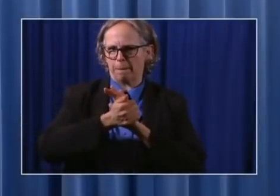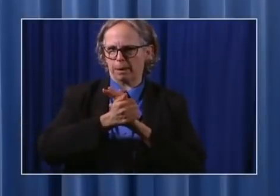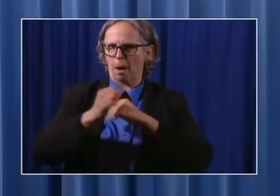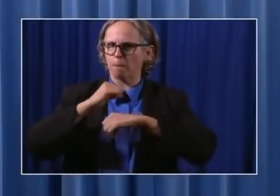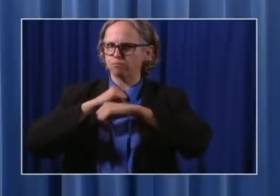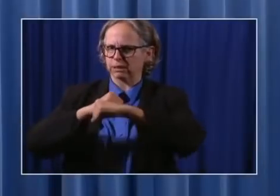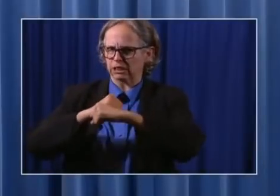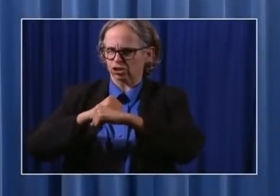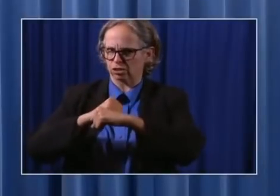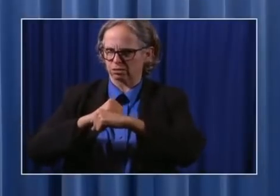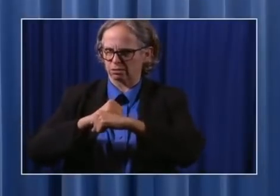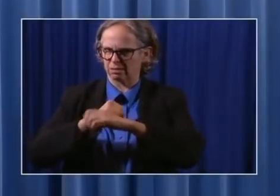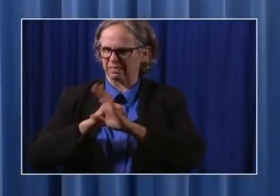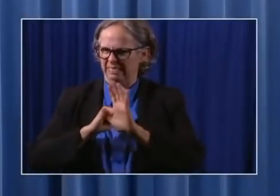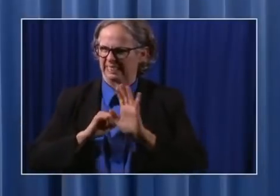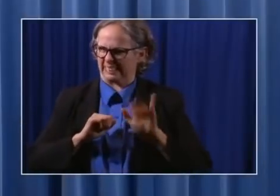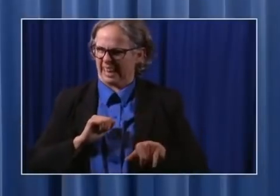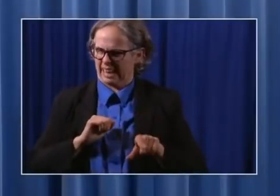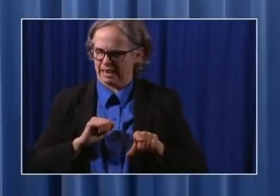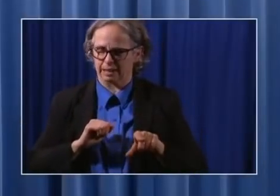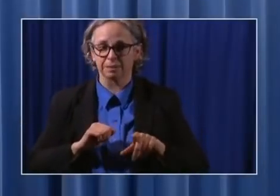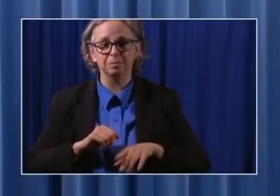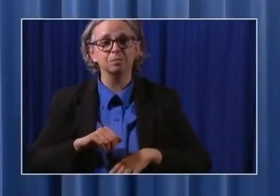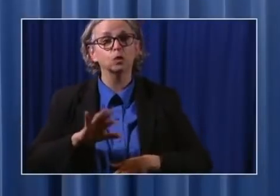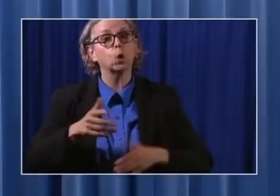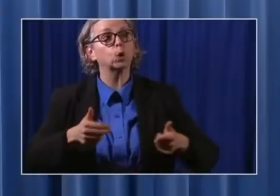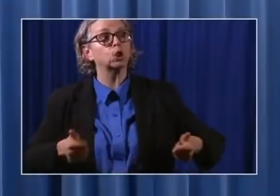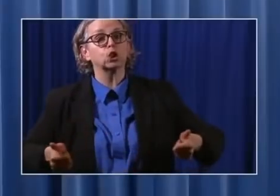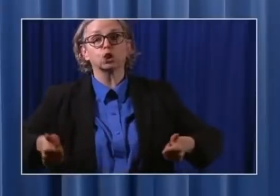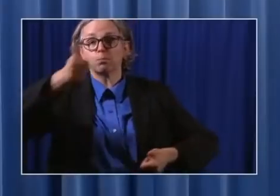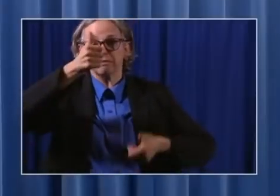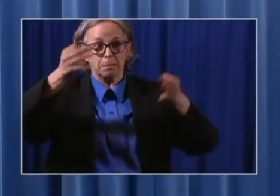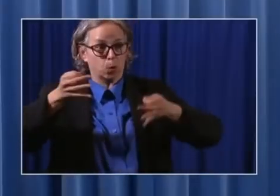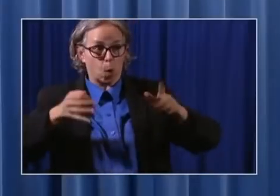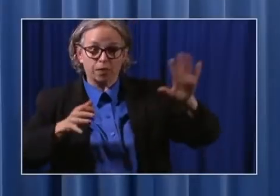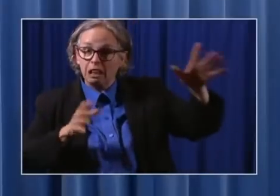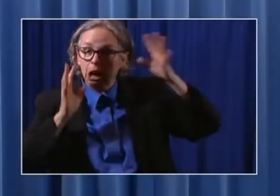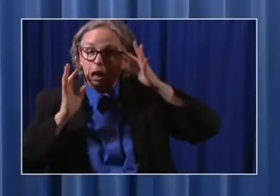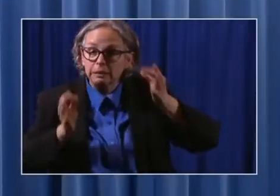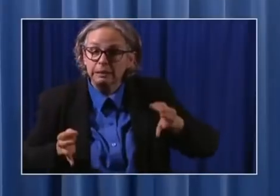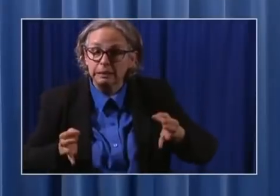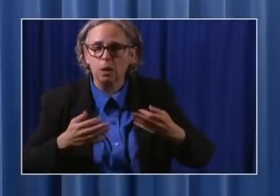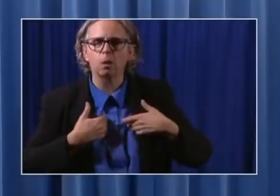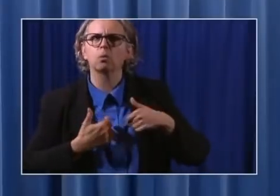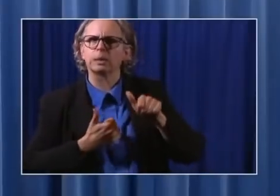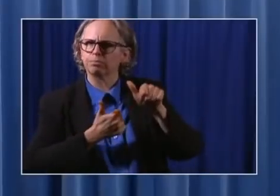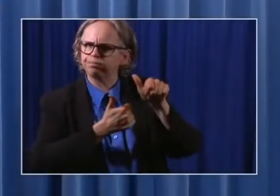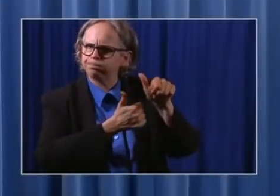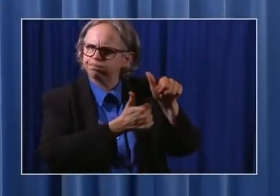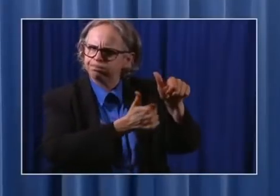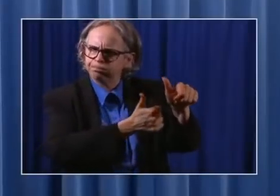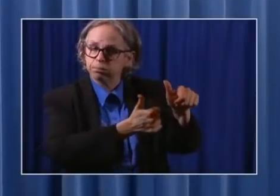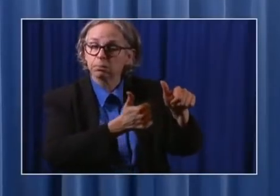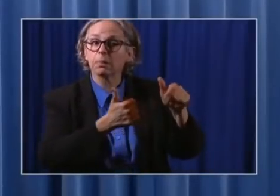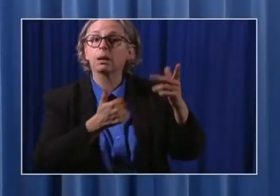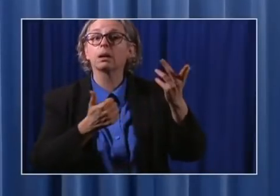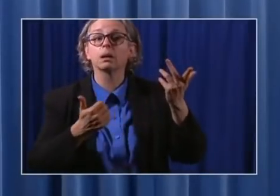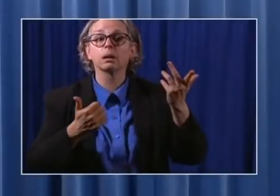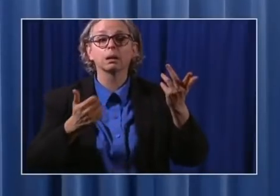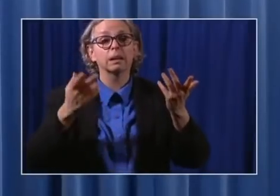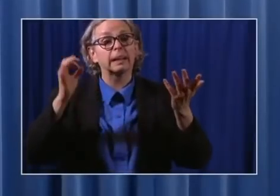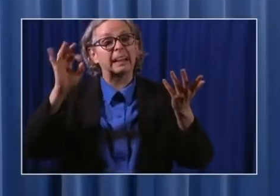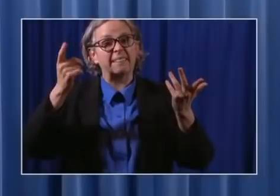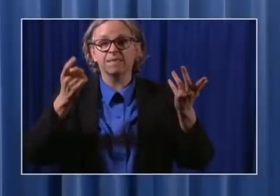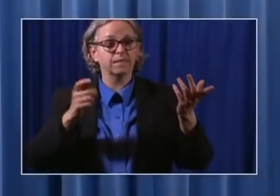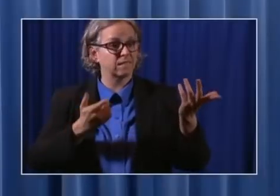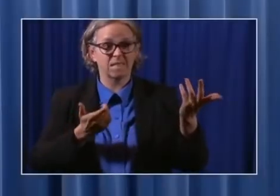has done, they have done. And until they would overrule a case, that is where we are. So my